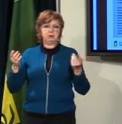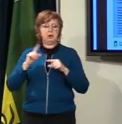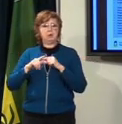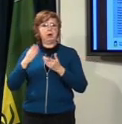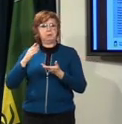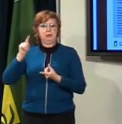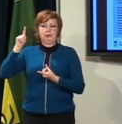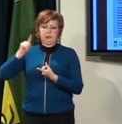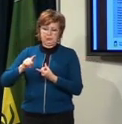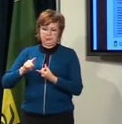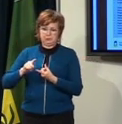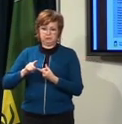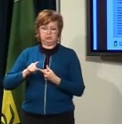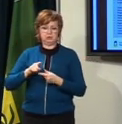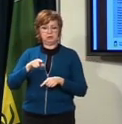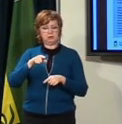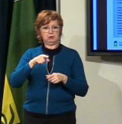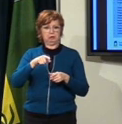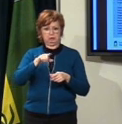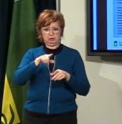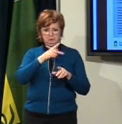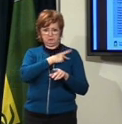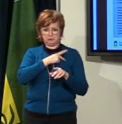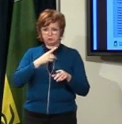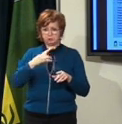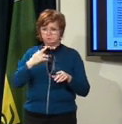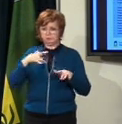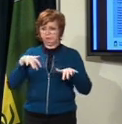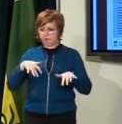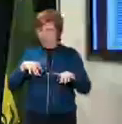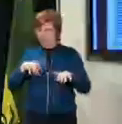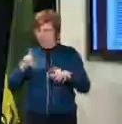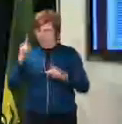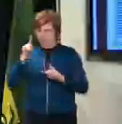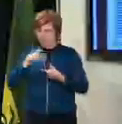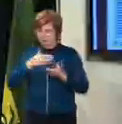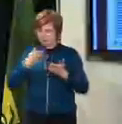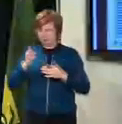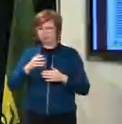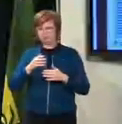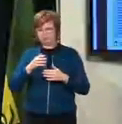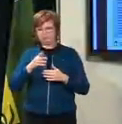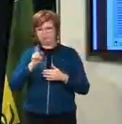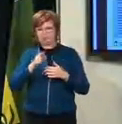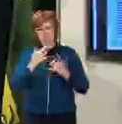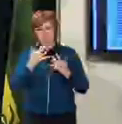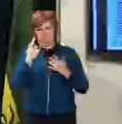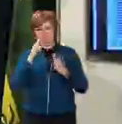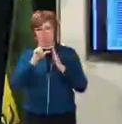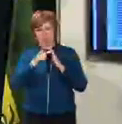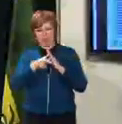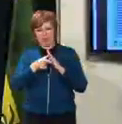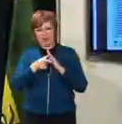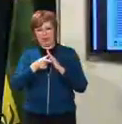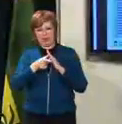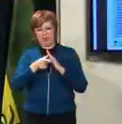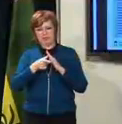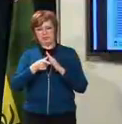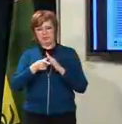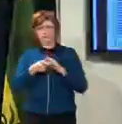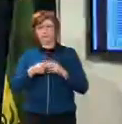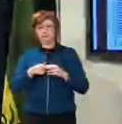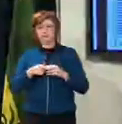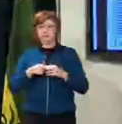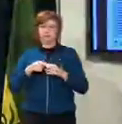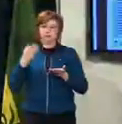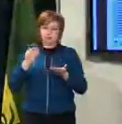patients are no longer going to be able to receive the level of service that they may have been expecting to